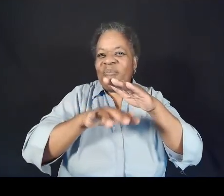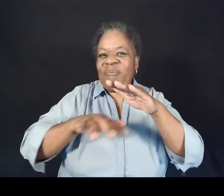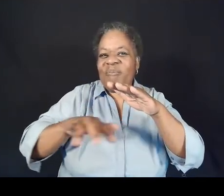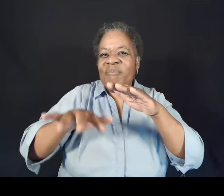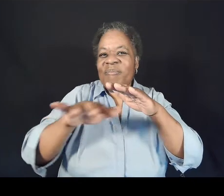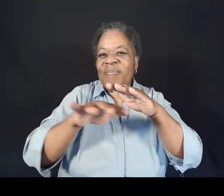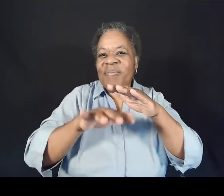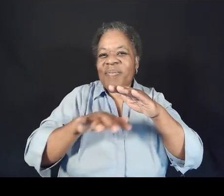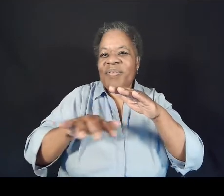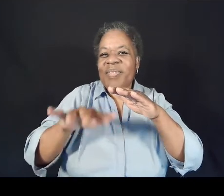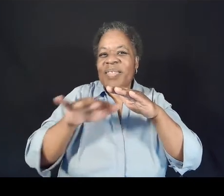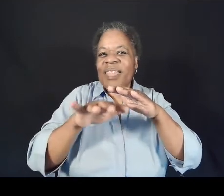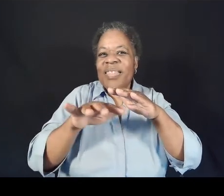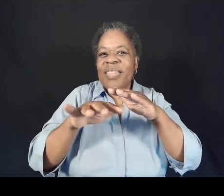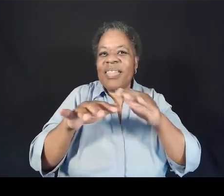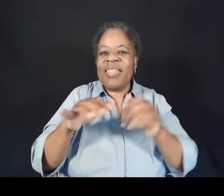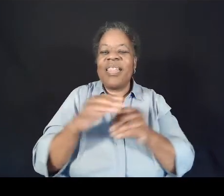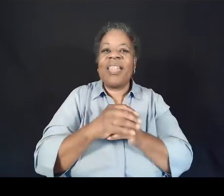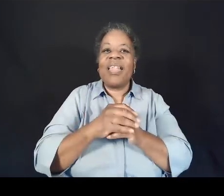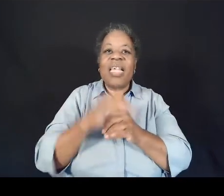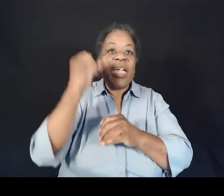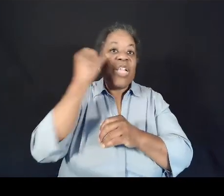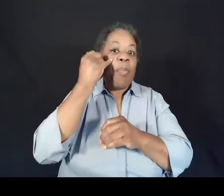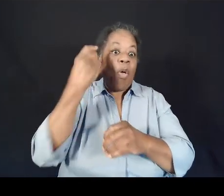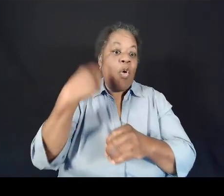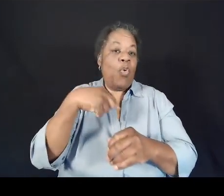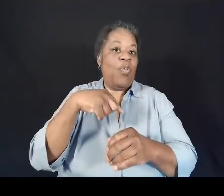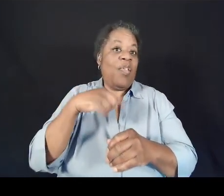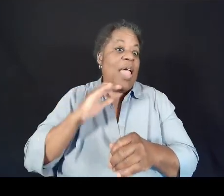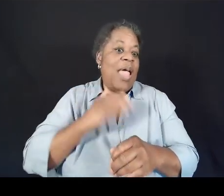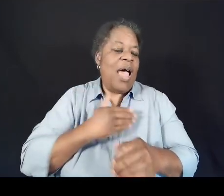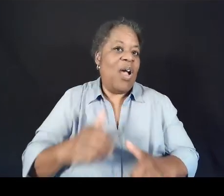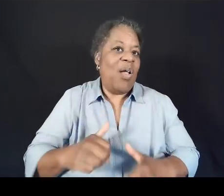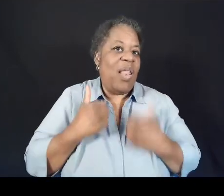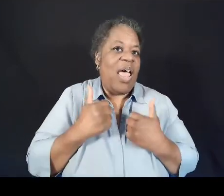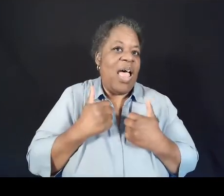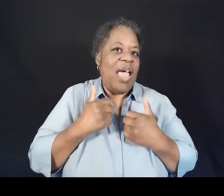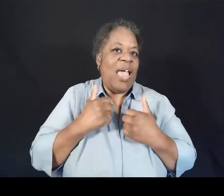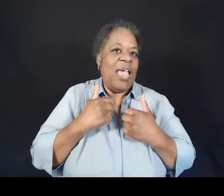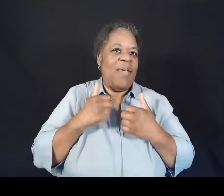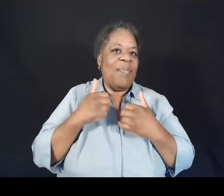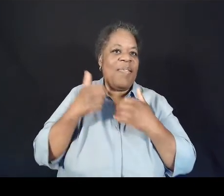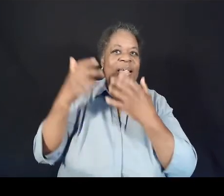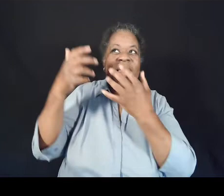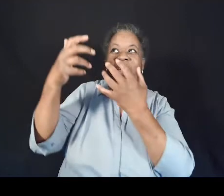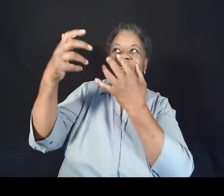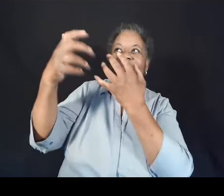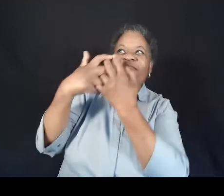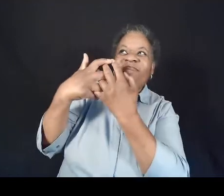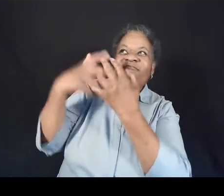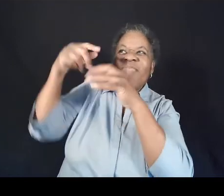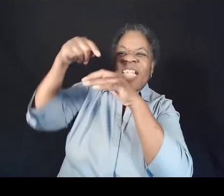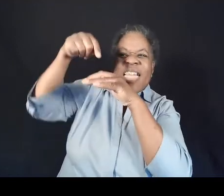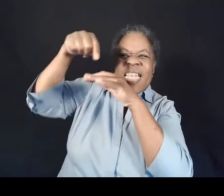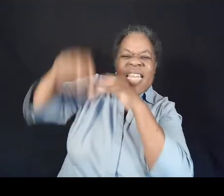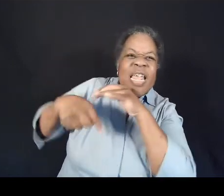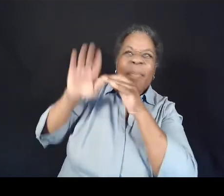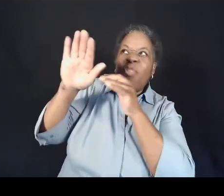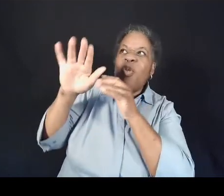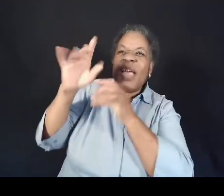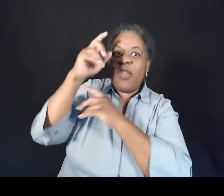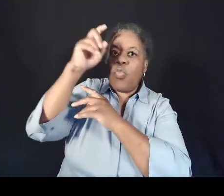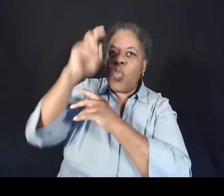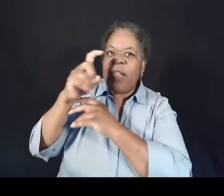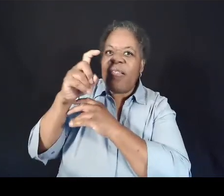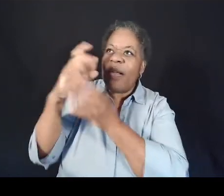If we can set the rudder of our lives deep into the wisdom of God, we can handle